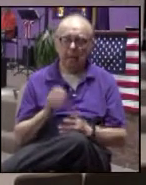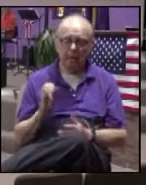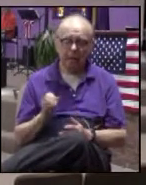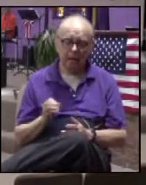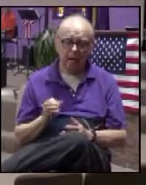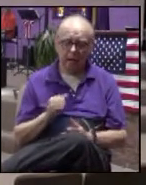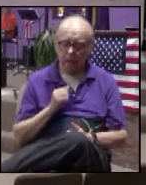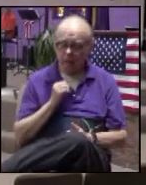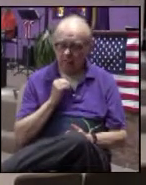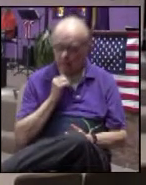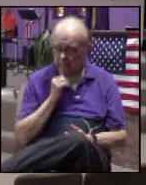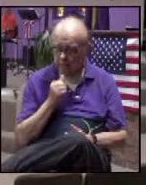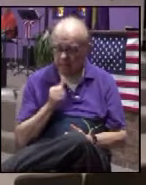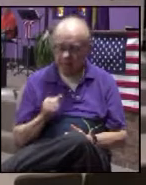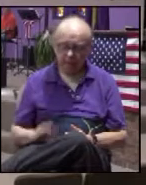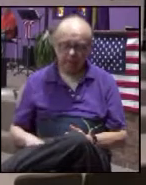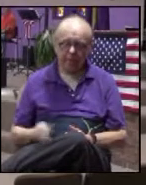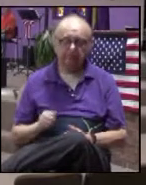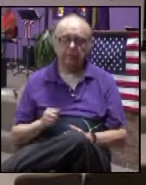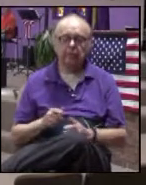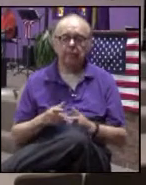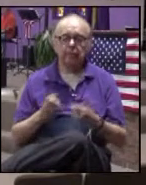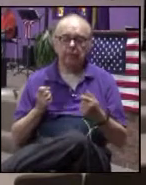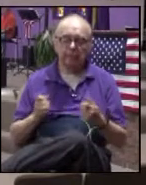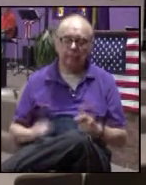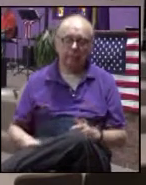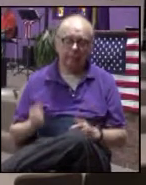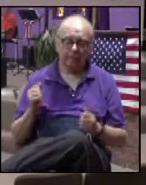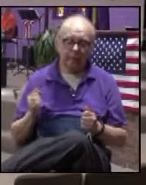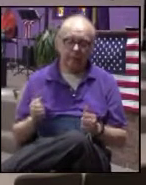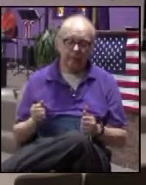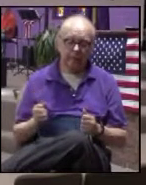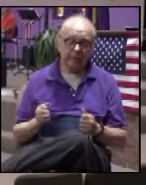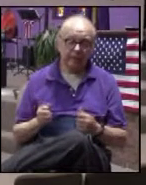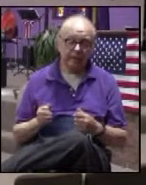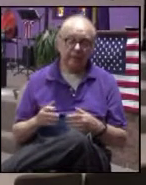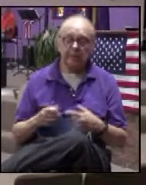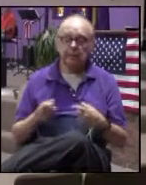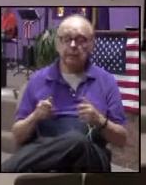not the size of the dog in the fight, it's the size of the fight in the dog.